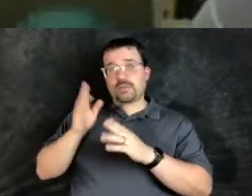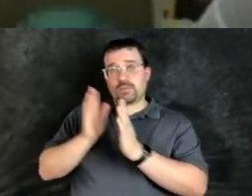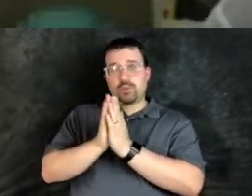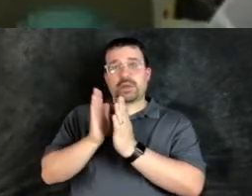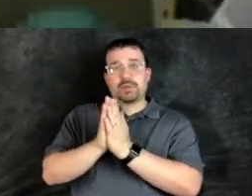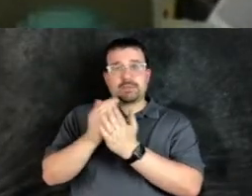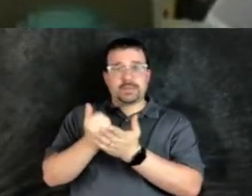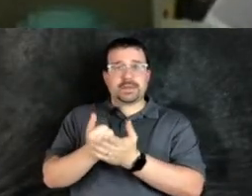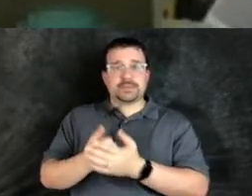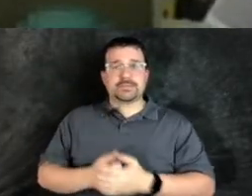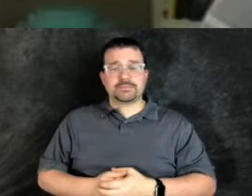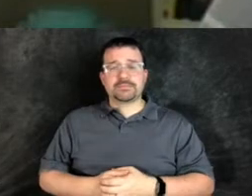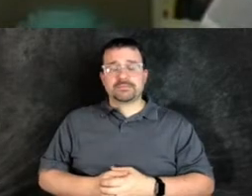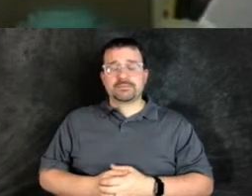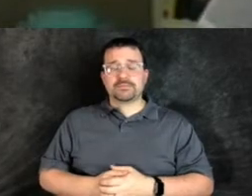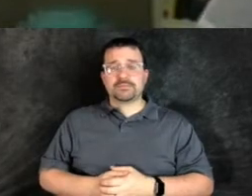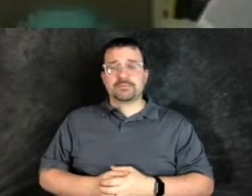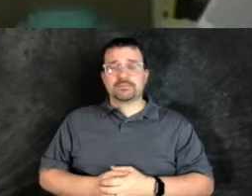Amen.